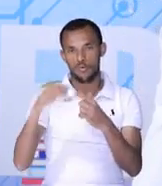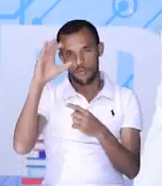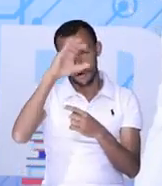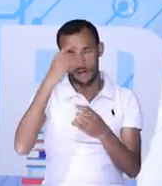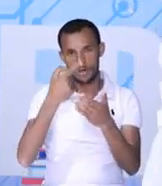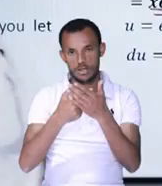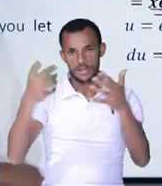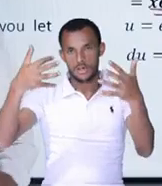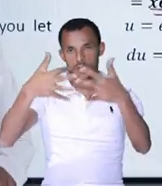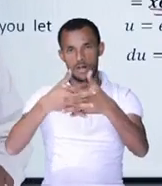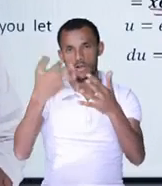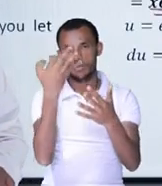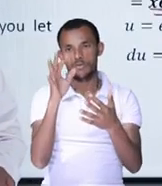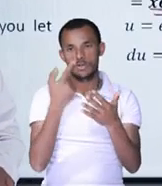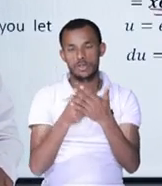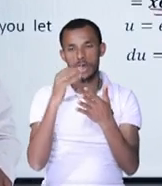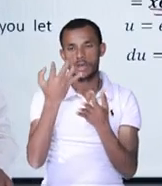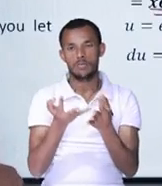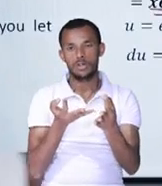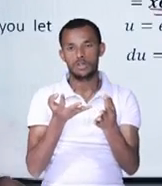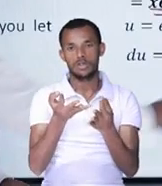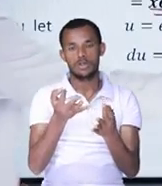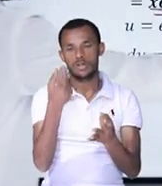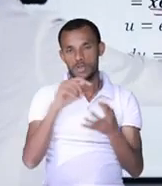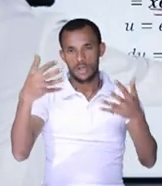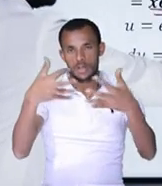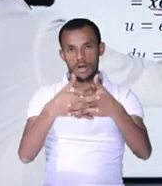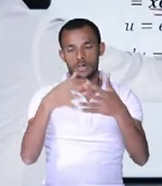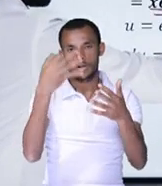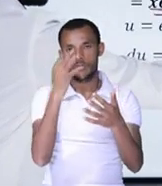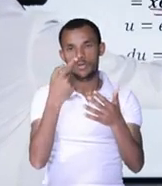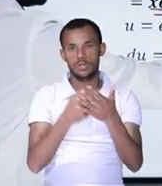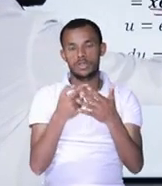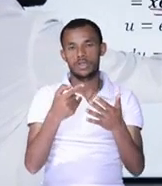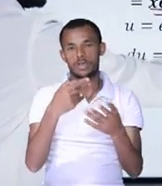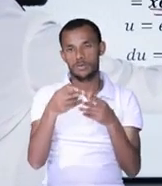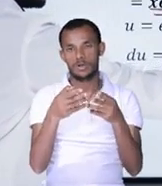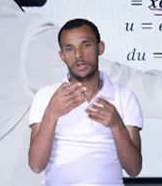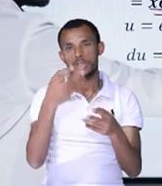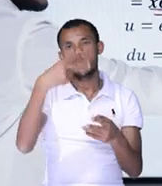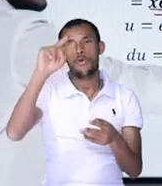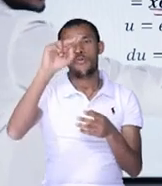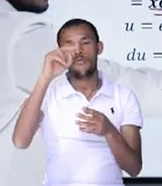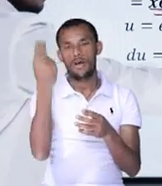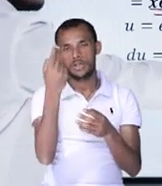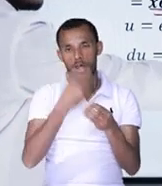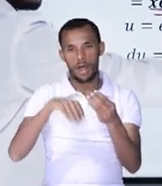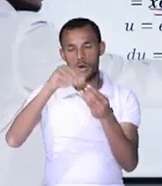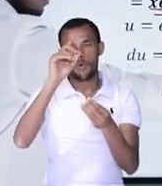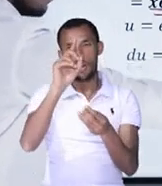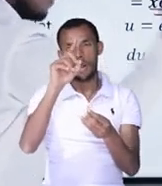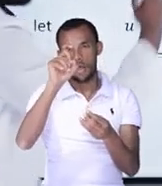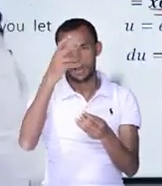v, this is the integral of the expression. The integral of the expression, it's a power function. Simply you add 1 on its power, it's